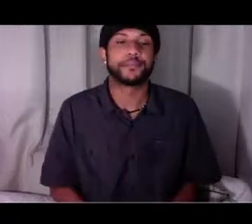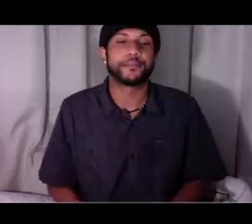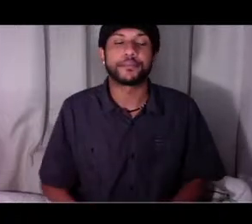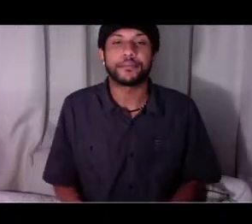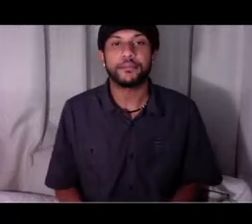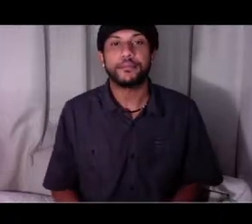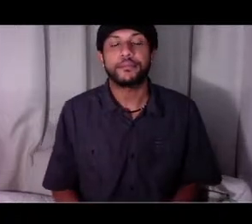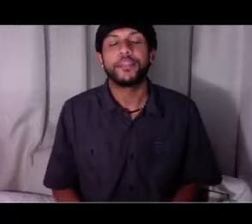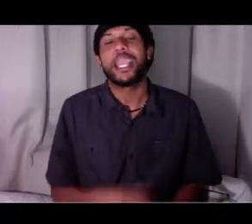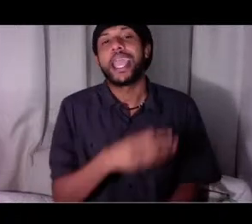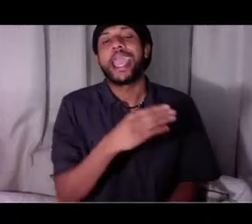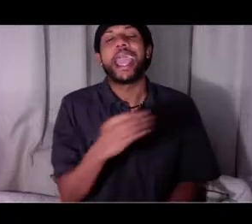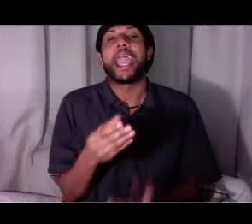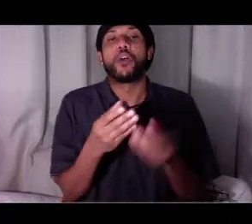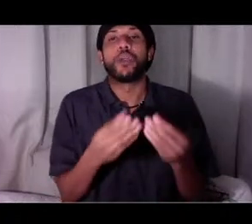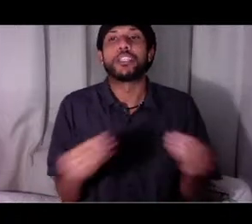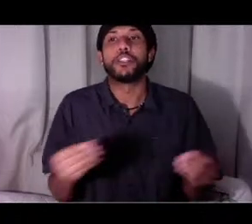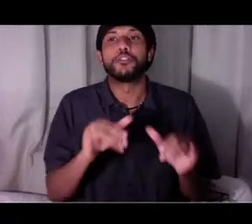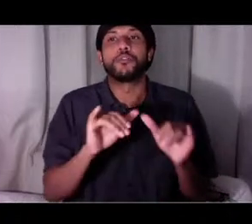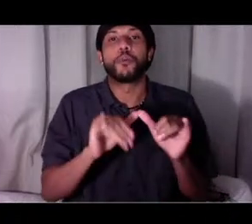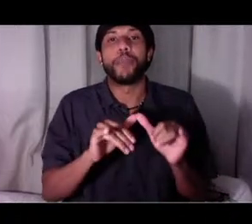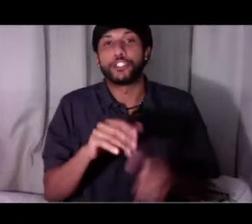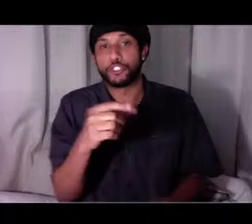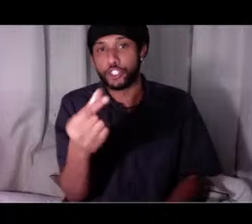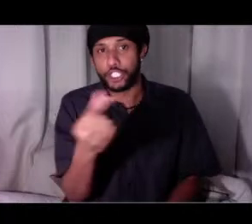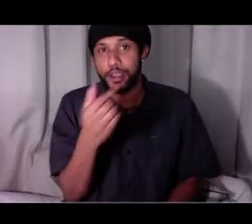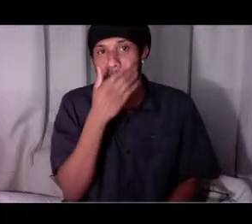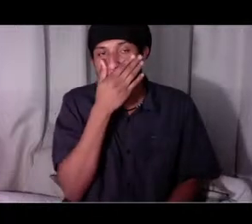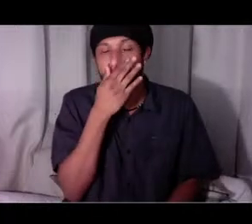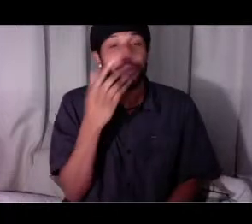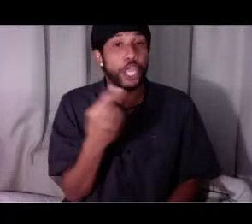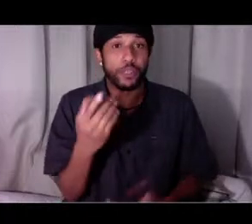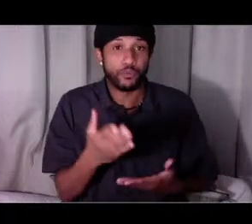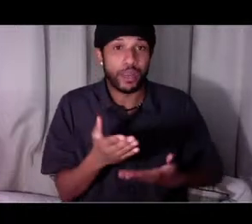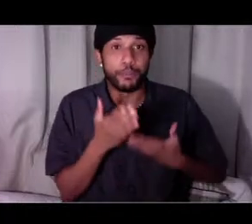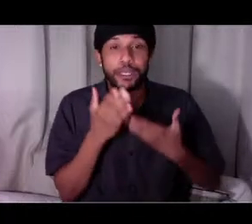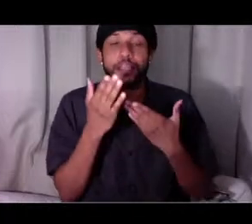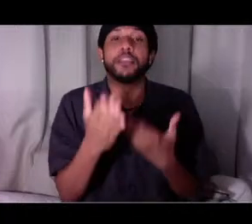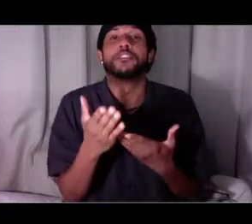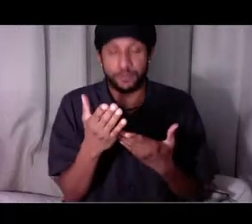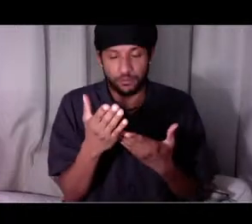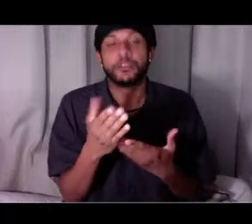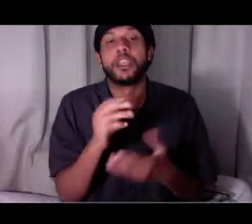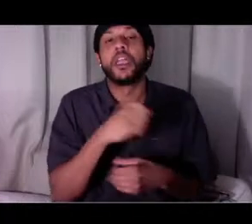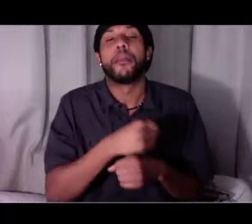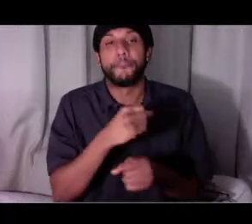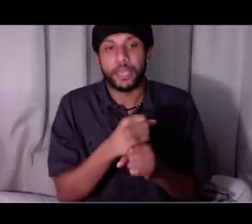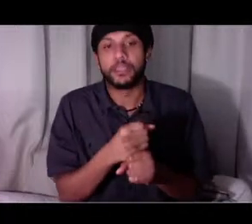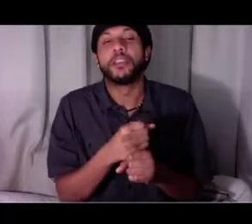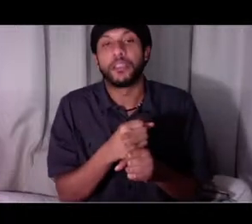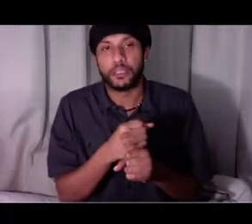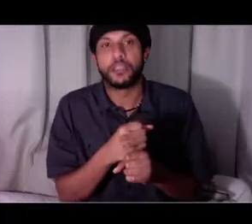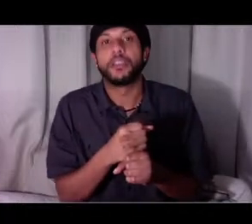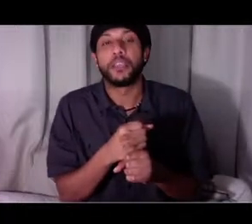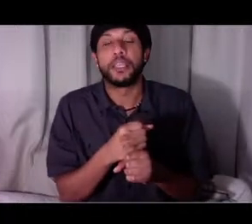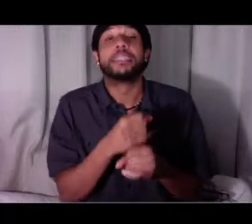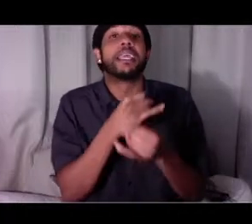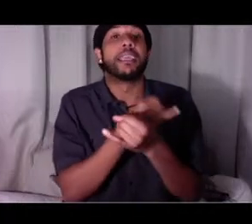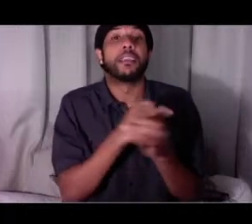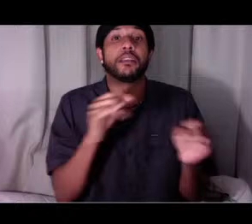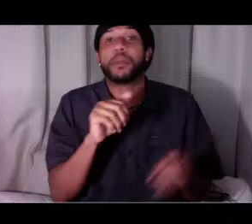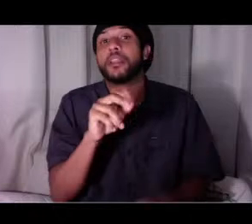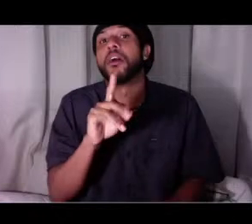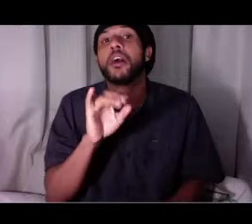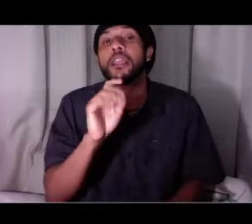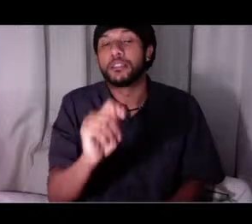board resolution of measure G the only recommendation made is that independent audit